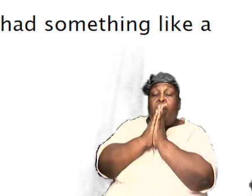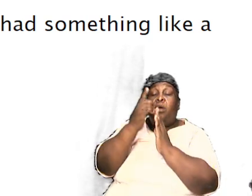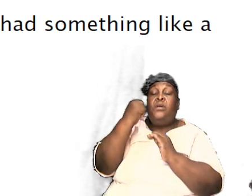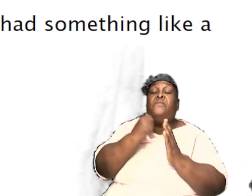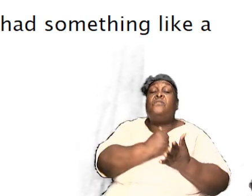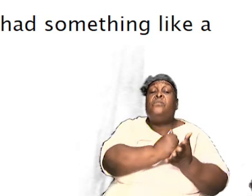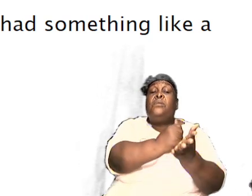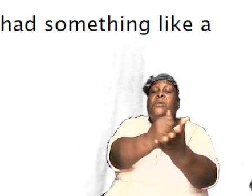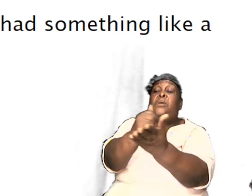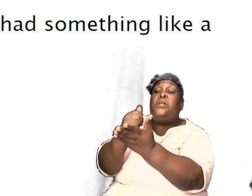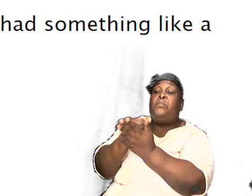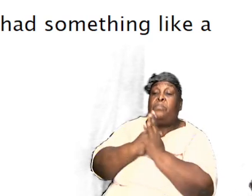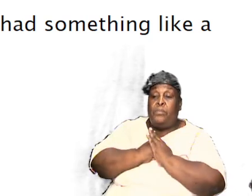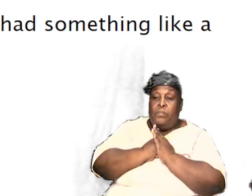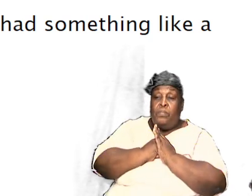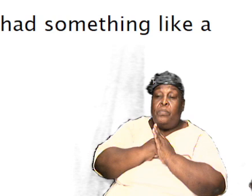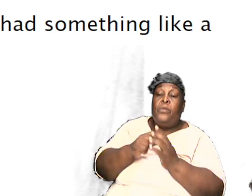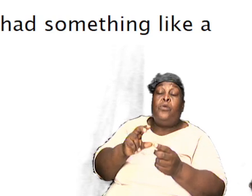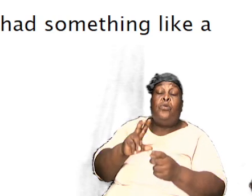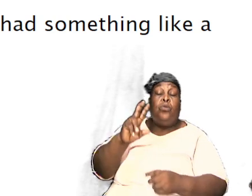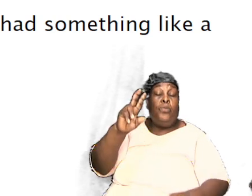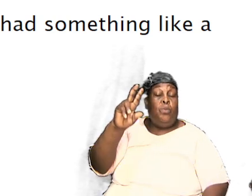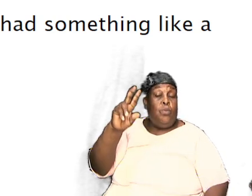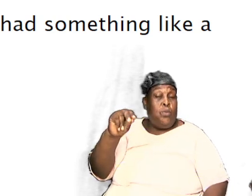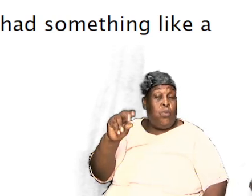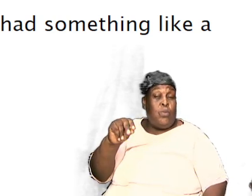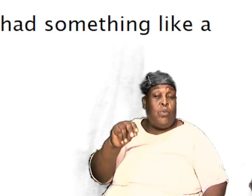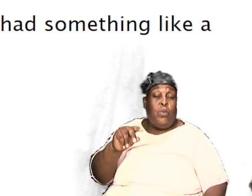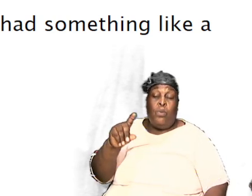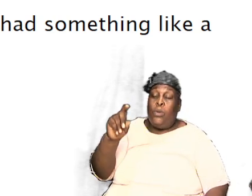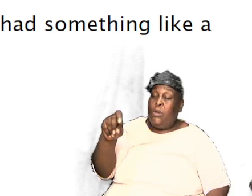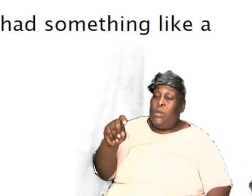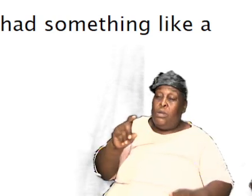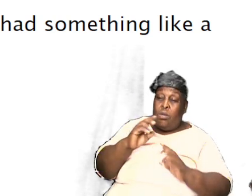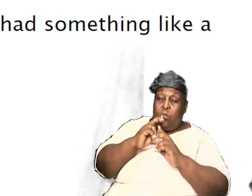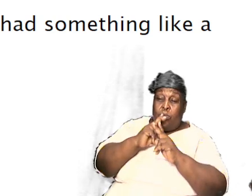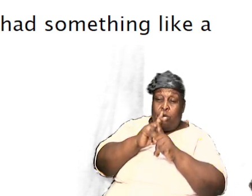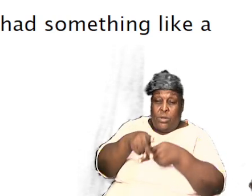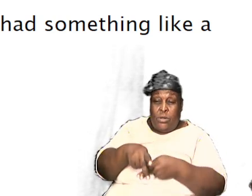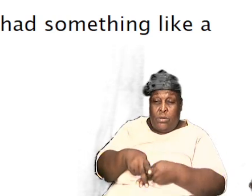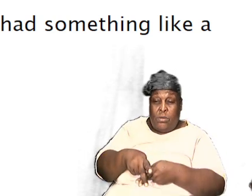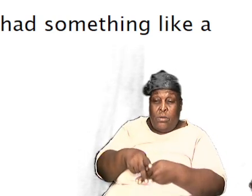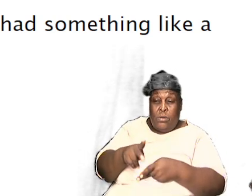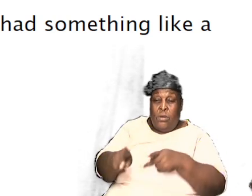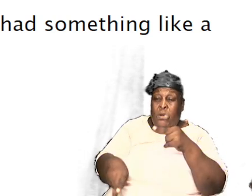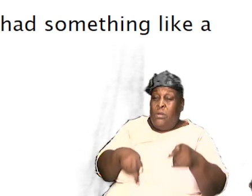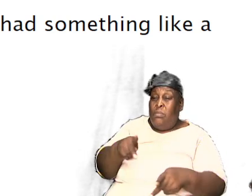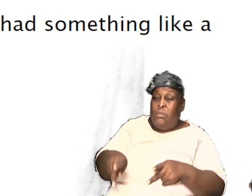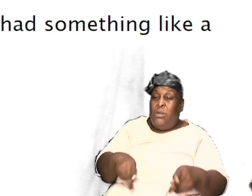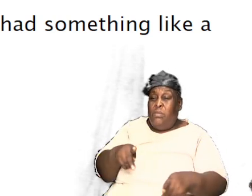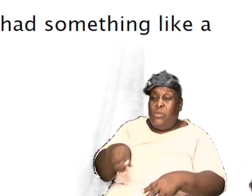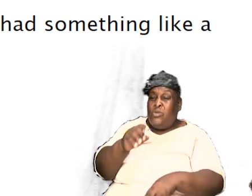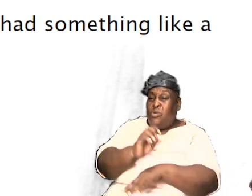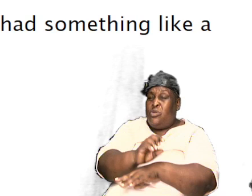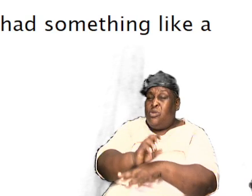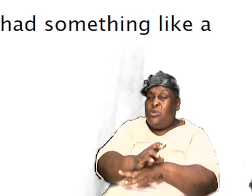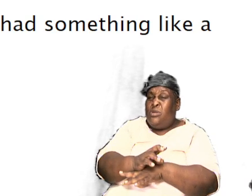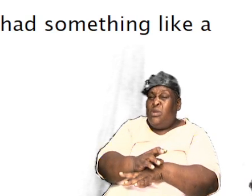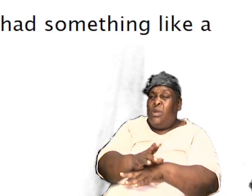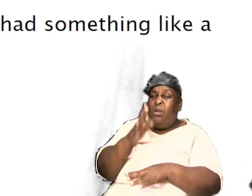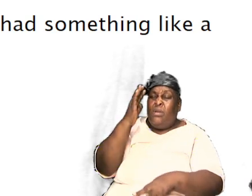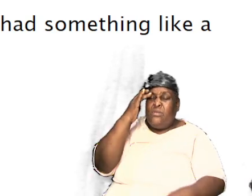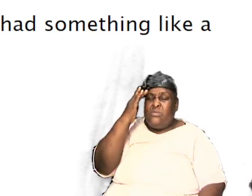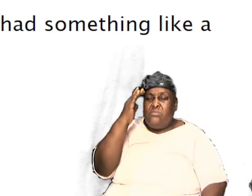There is no need to pretend. Your soul in church, you are concerned about your soul. So if you're having a